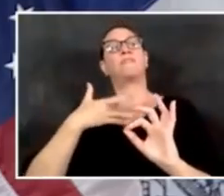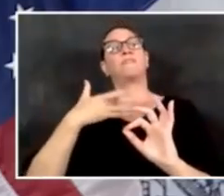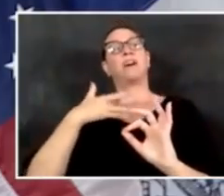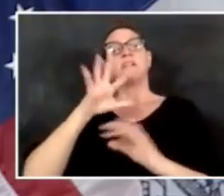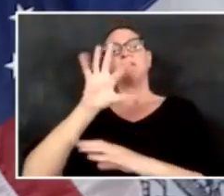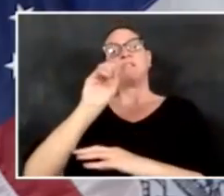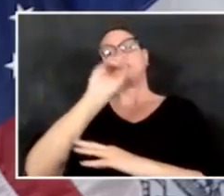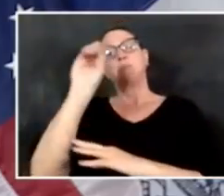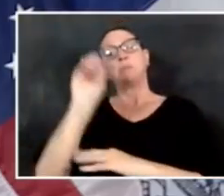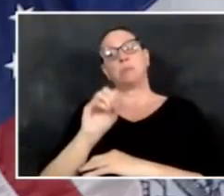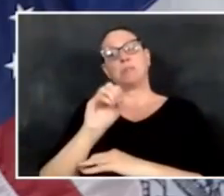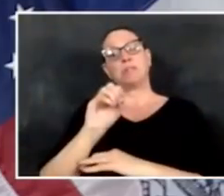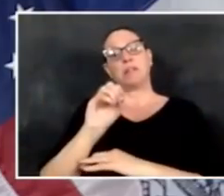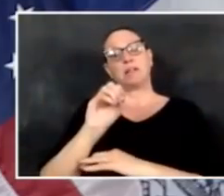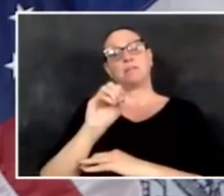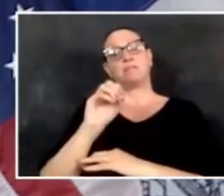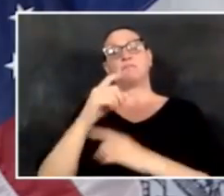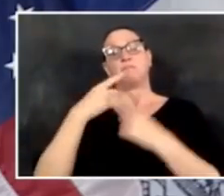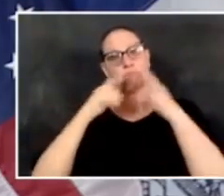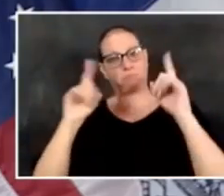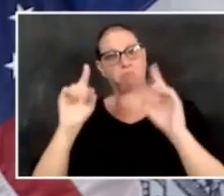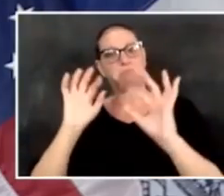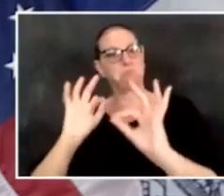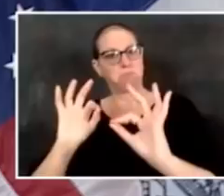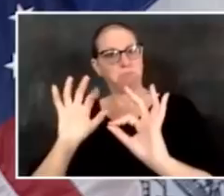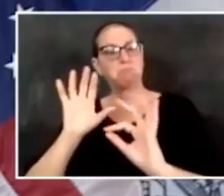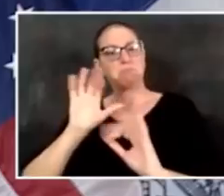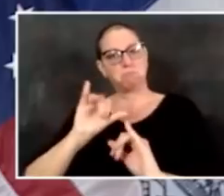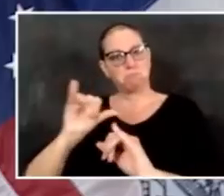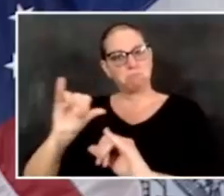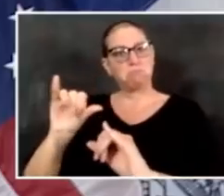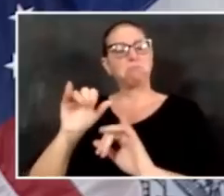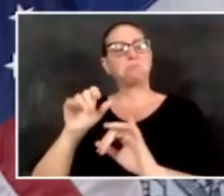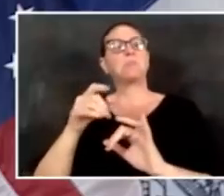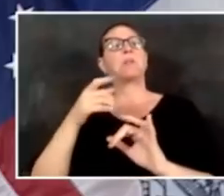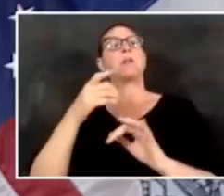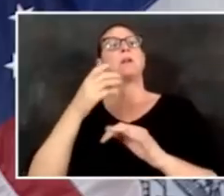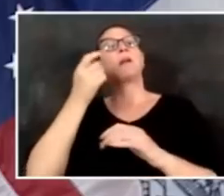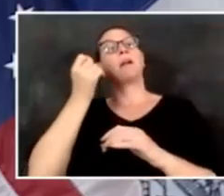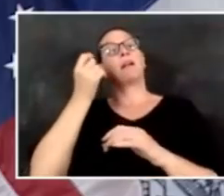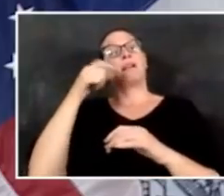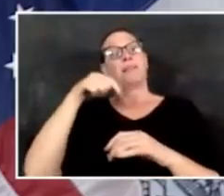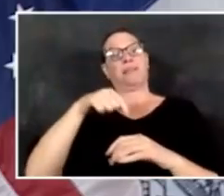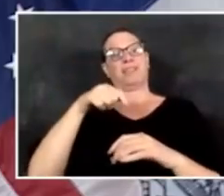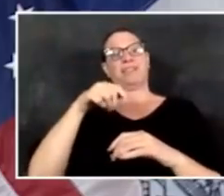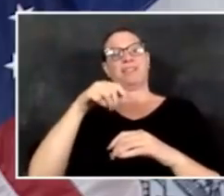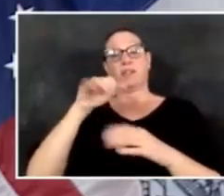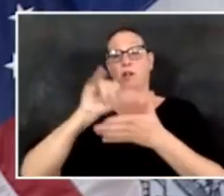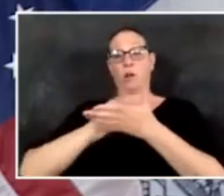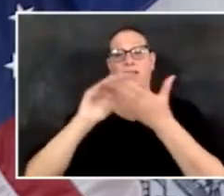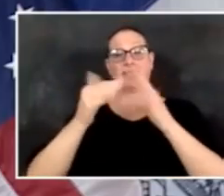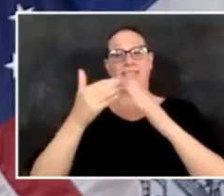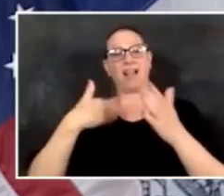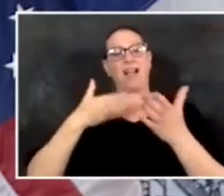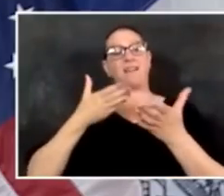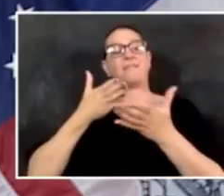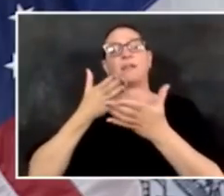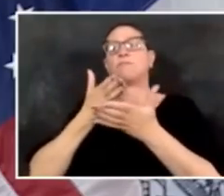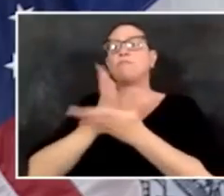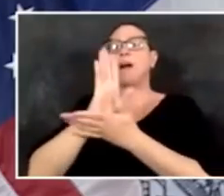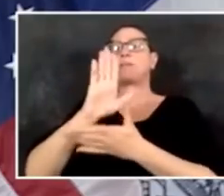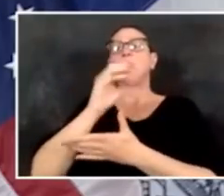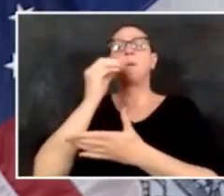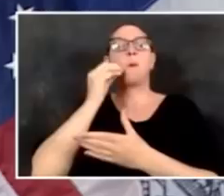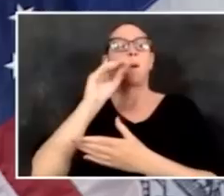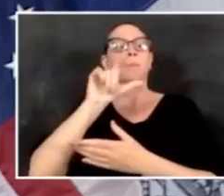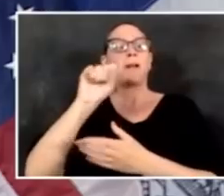an unacceptable reality. It has been this way in the city for decades. We finally believe we have the tools to stop it, to end